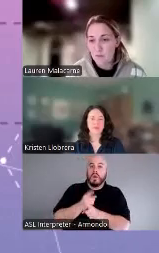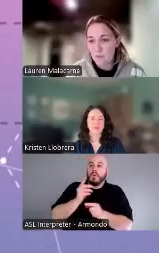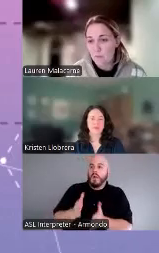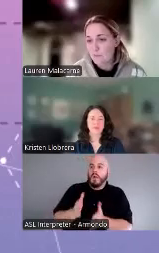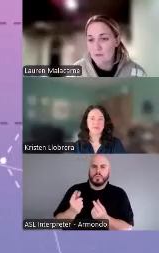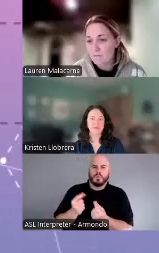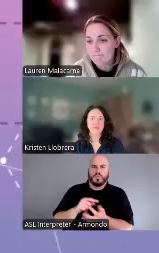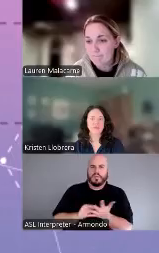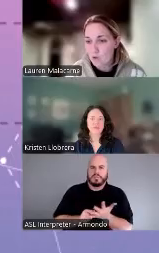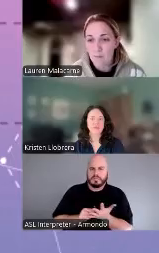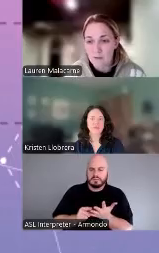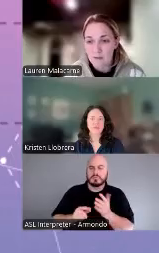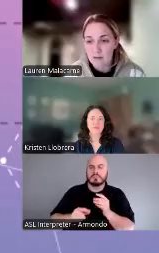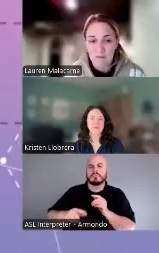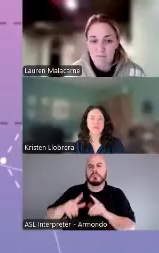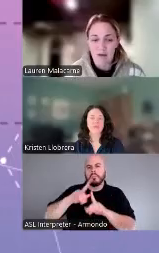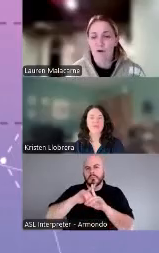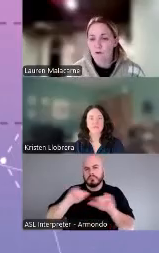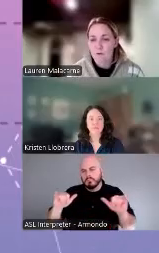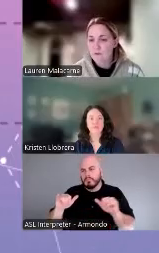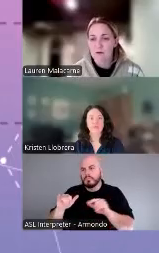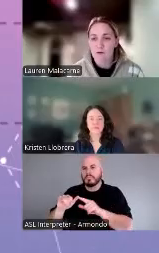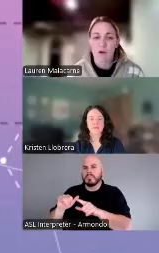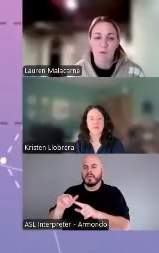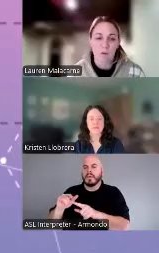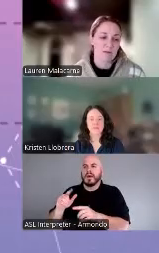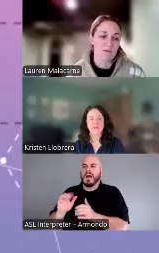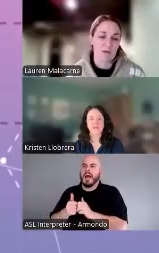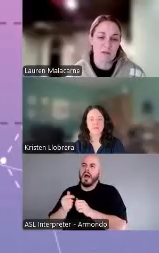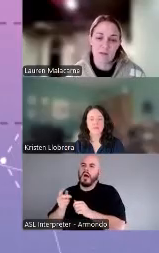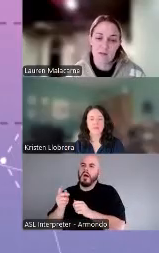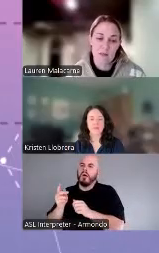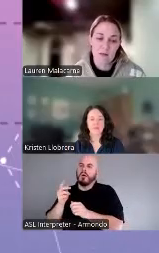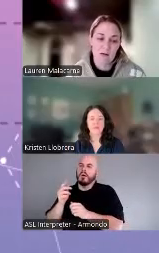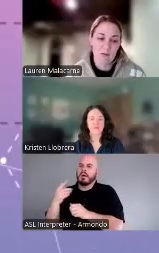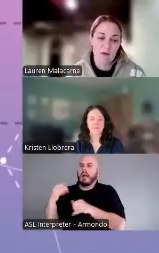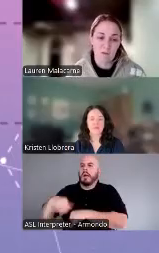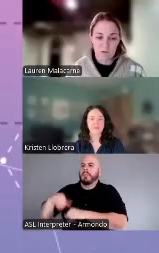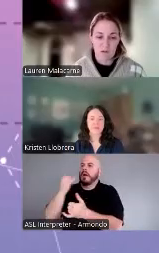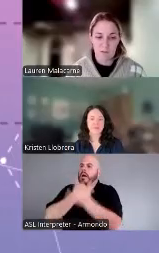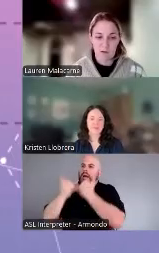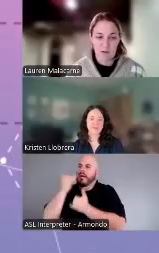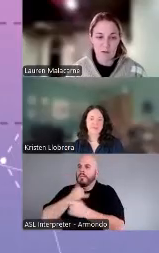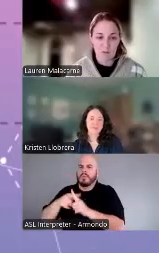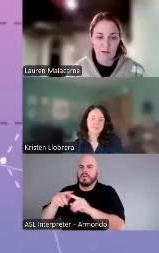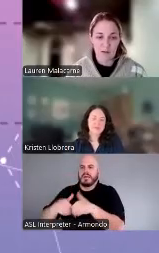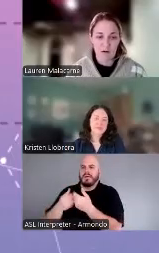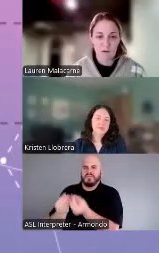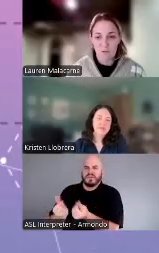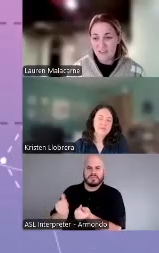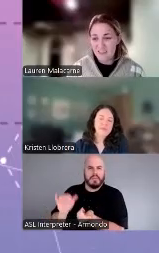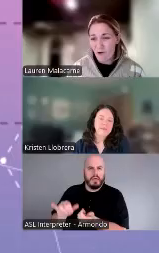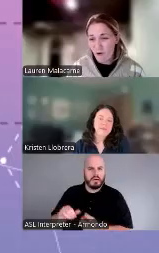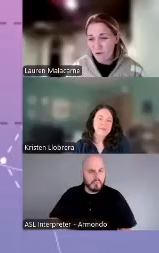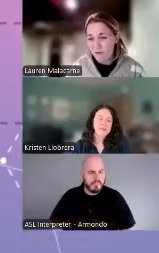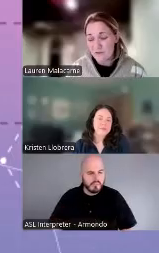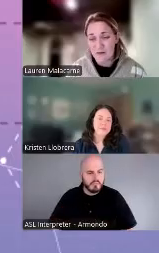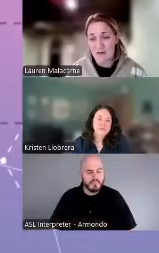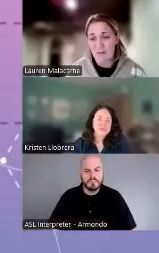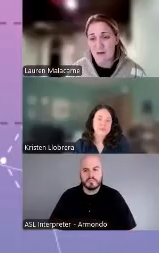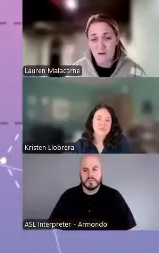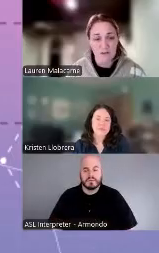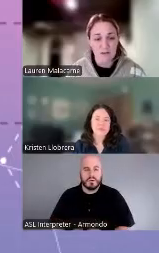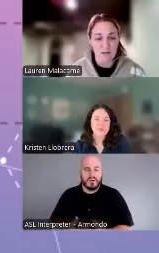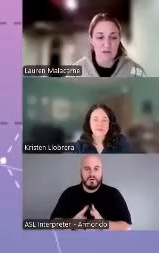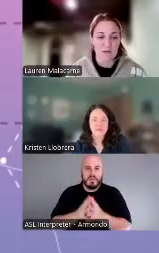way that people maybe commonly error in the skill and ways to fix it. And again, we'll talk about that a little bit later. So we just have all of this